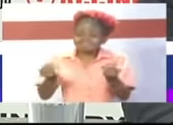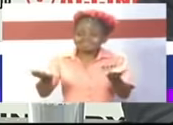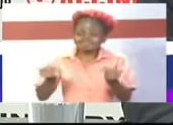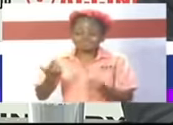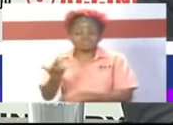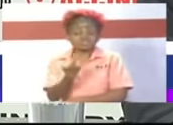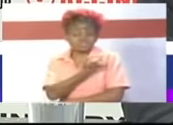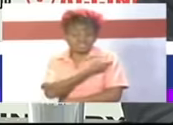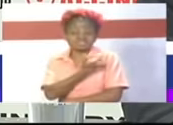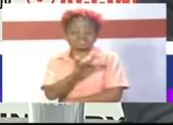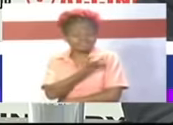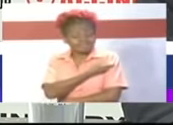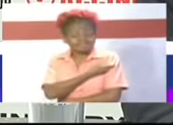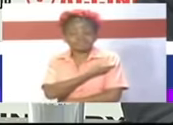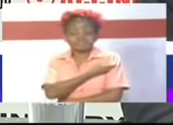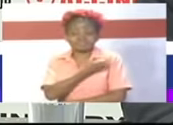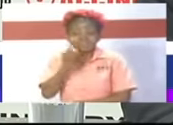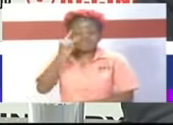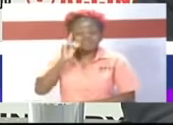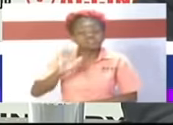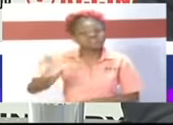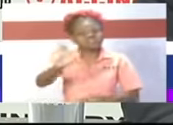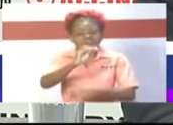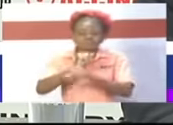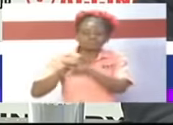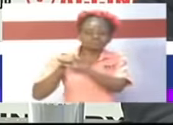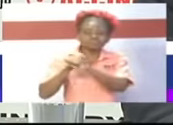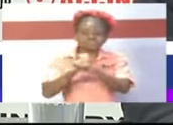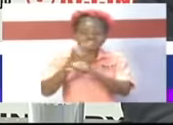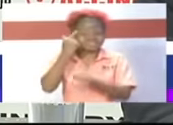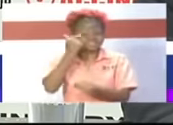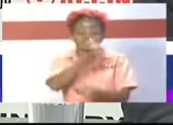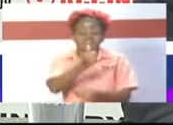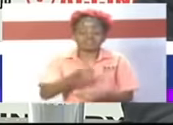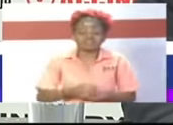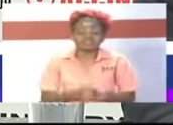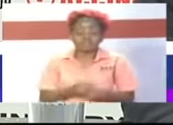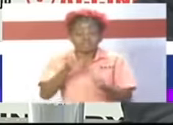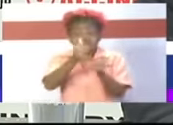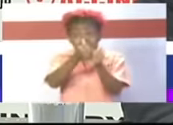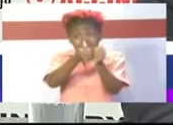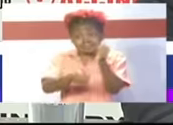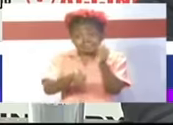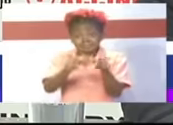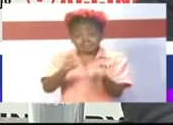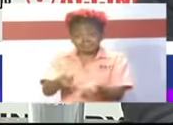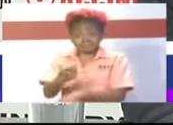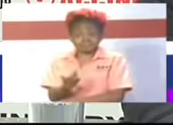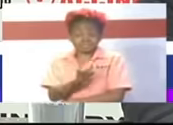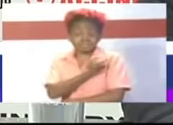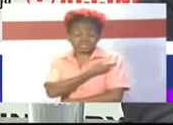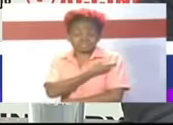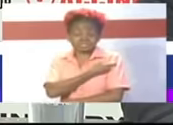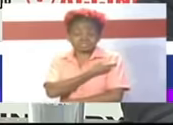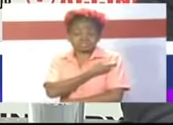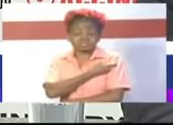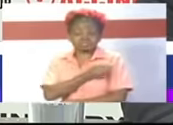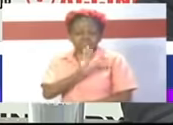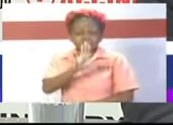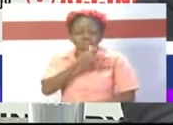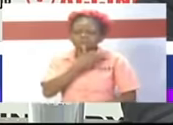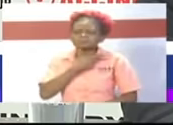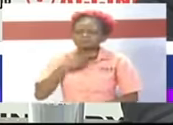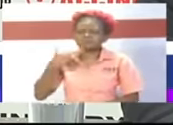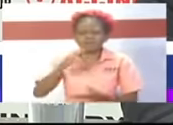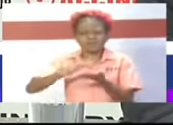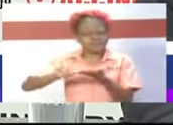for your own protection. Each individual who is vaccinated has a greatly reduced risk of having serious illness and death, even